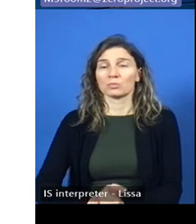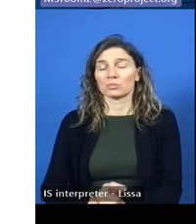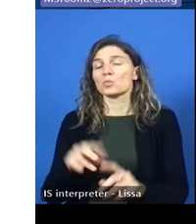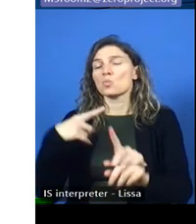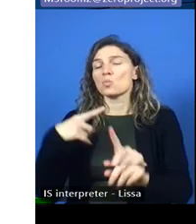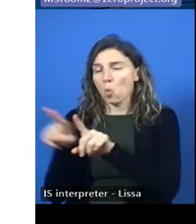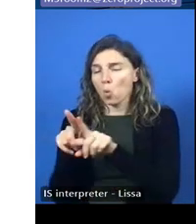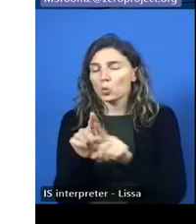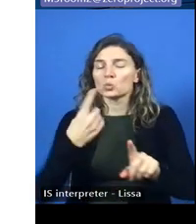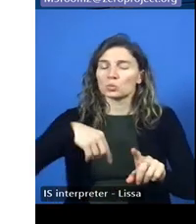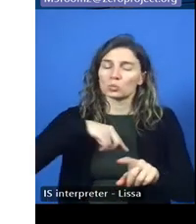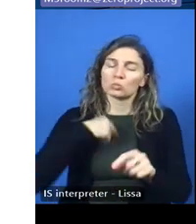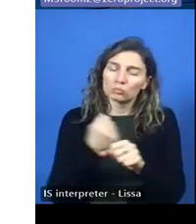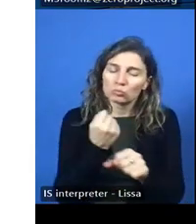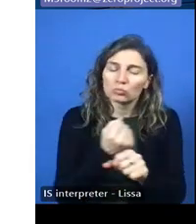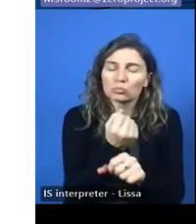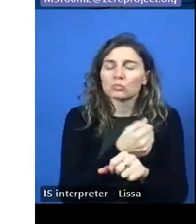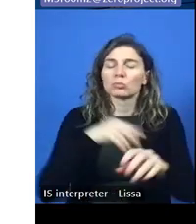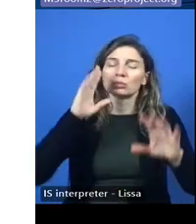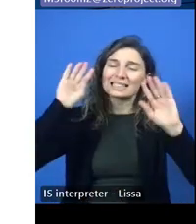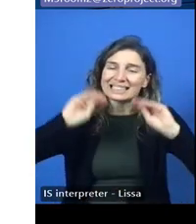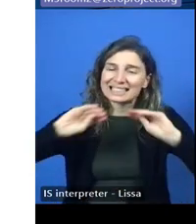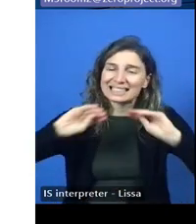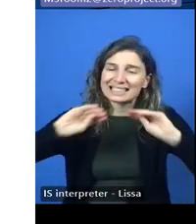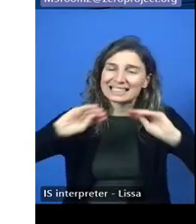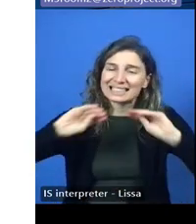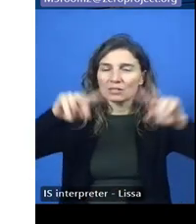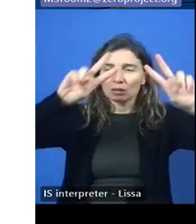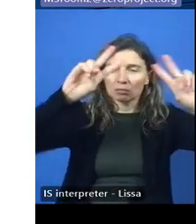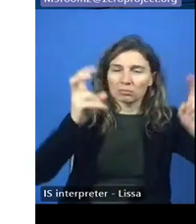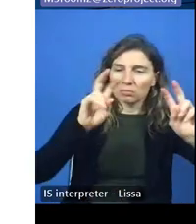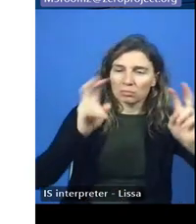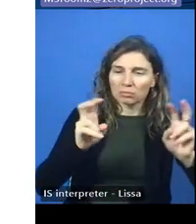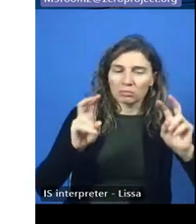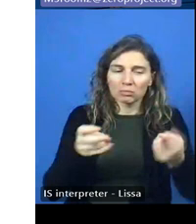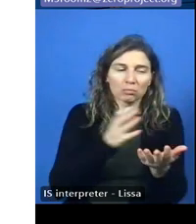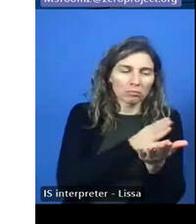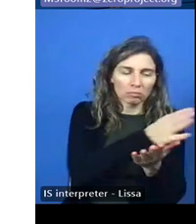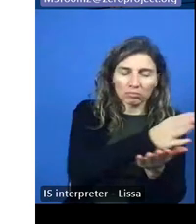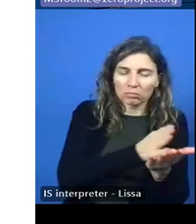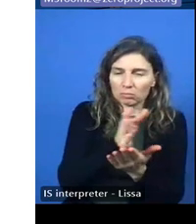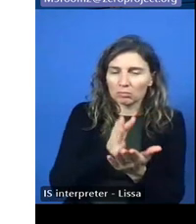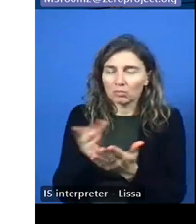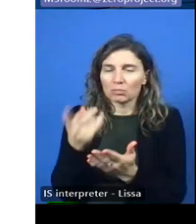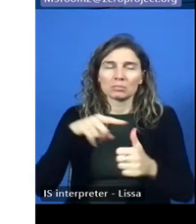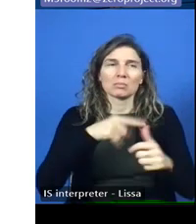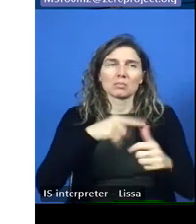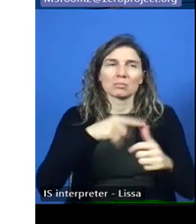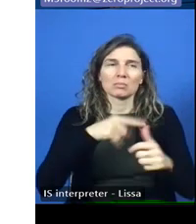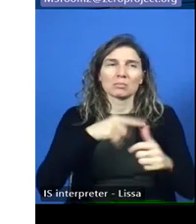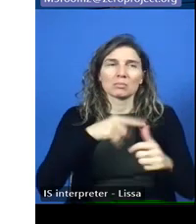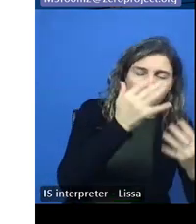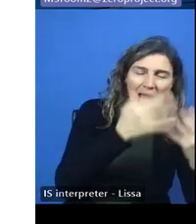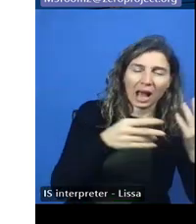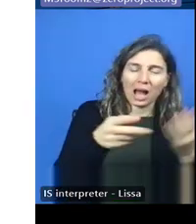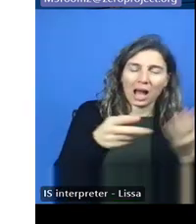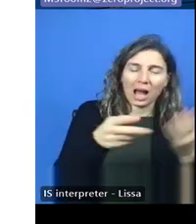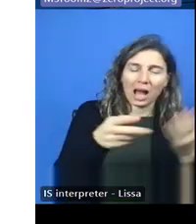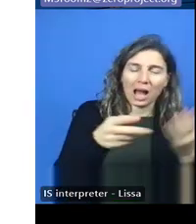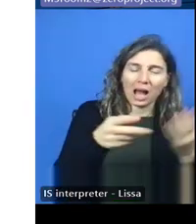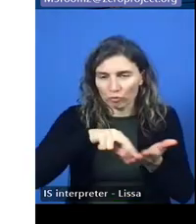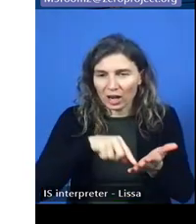ciencias y el español escrito. So due to the students wanting to actually increase and amplify